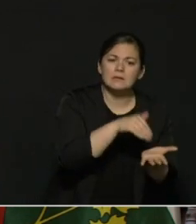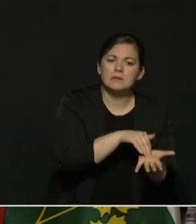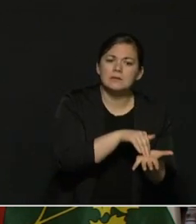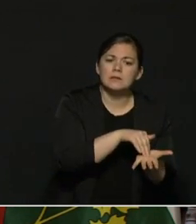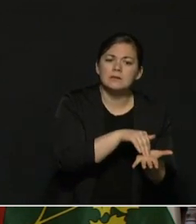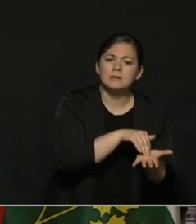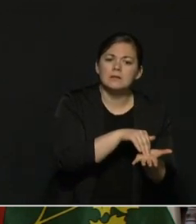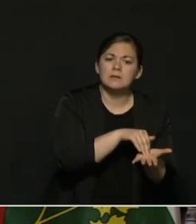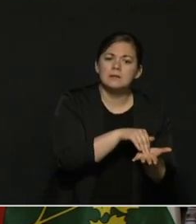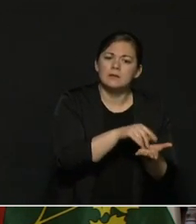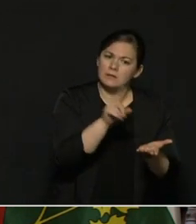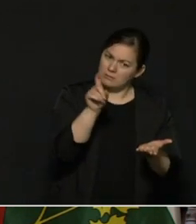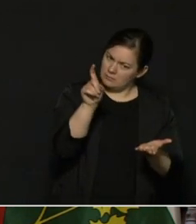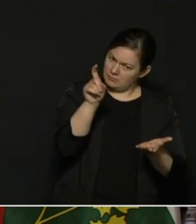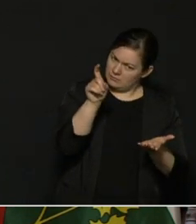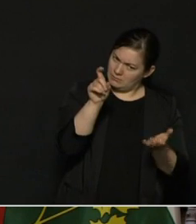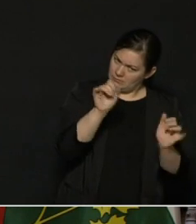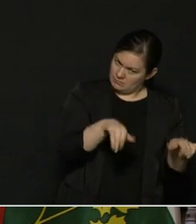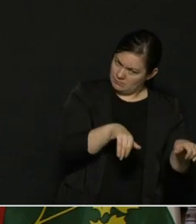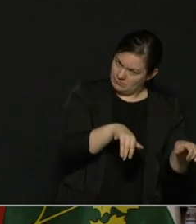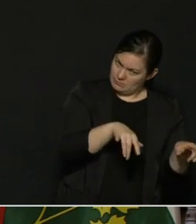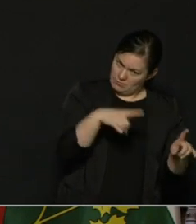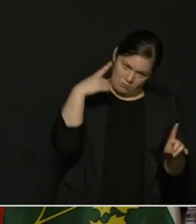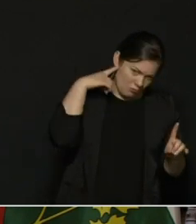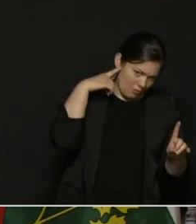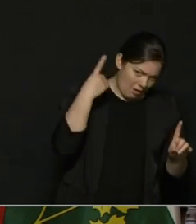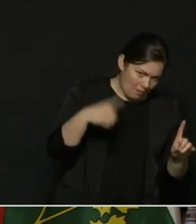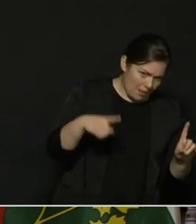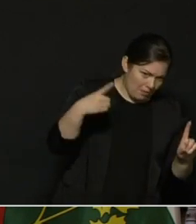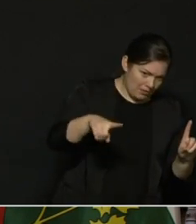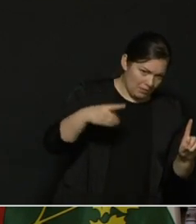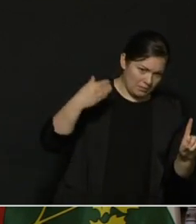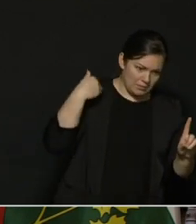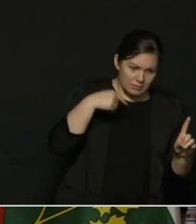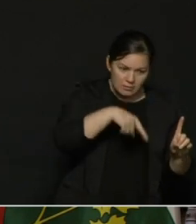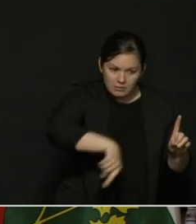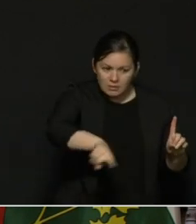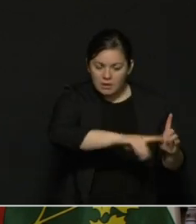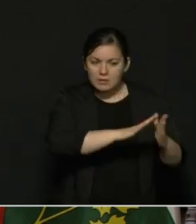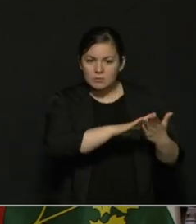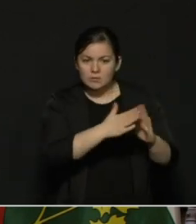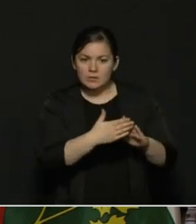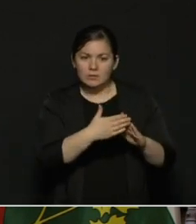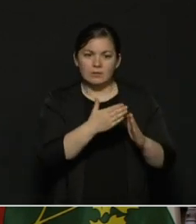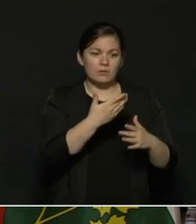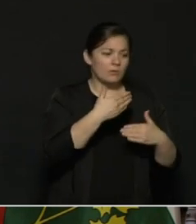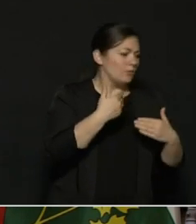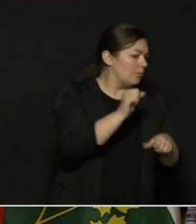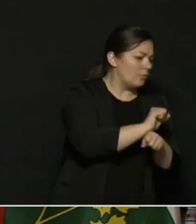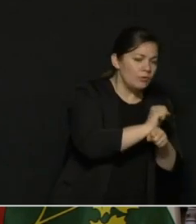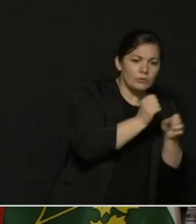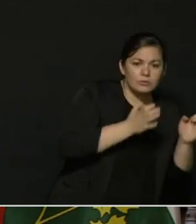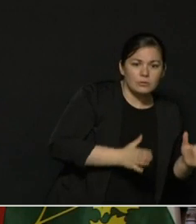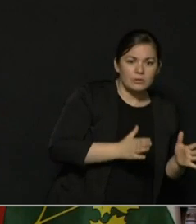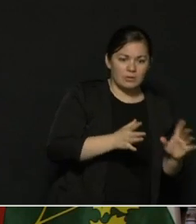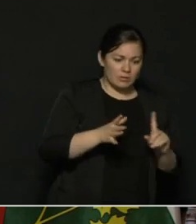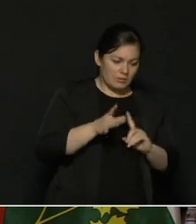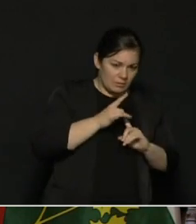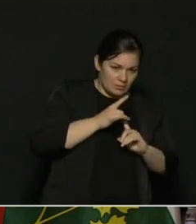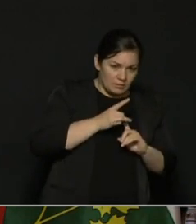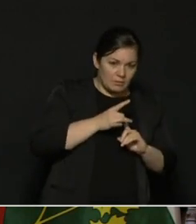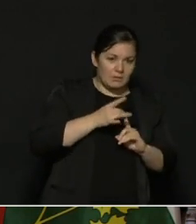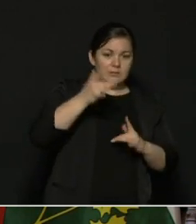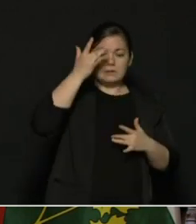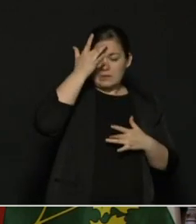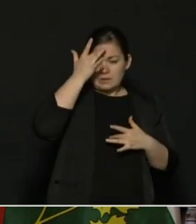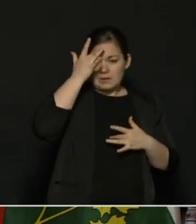anybody from the public getting infected a second time, or a healthcare worker getting infected a second time here in Ontario? I haven't had them here